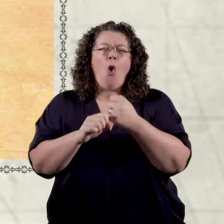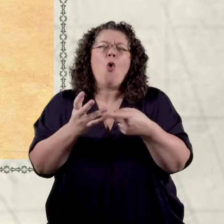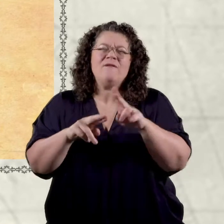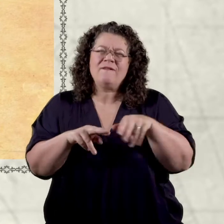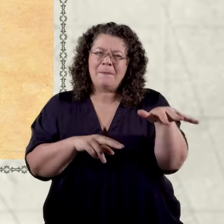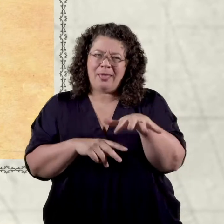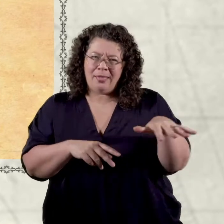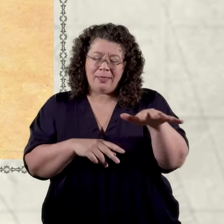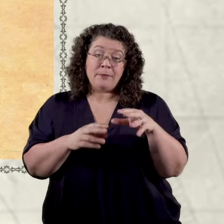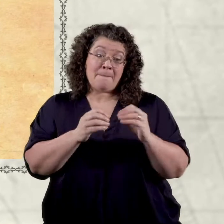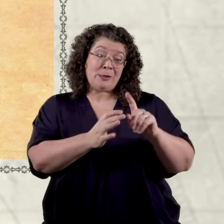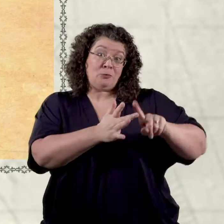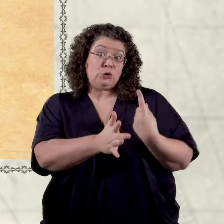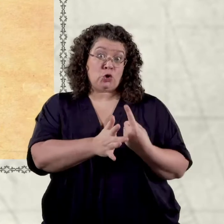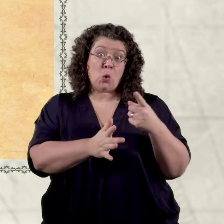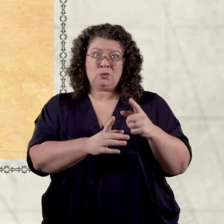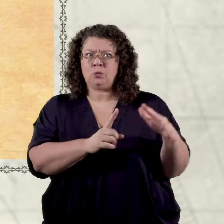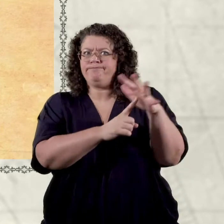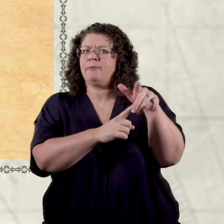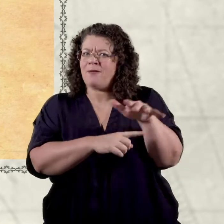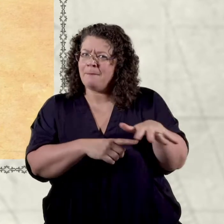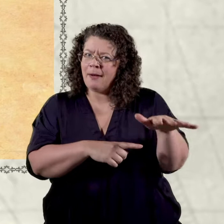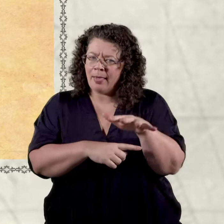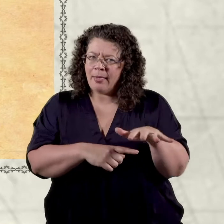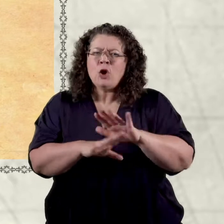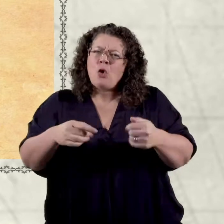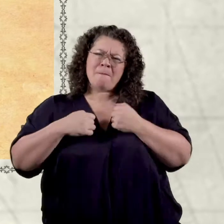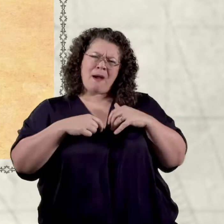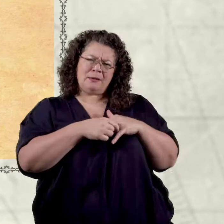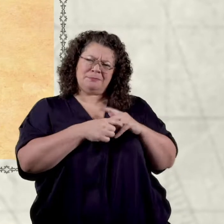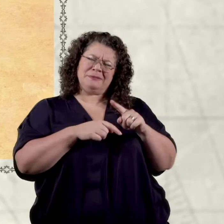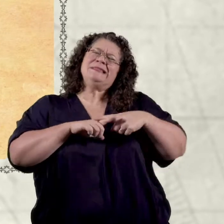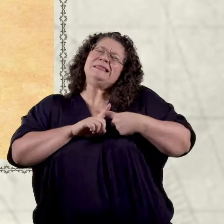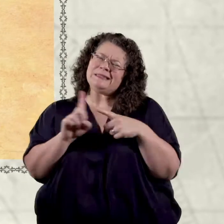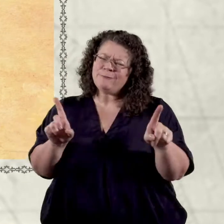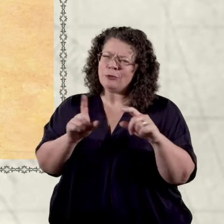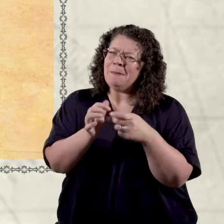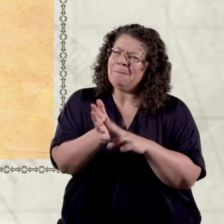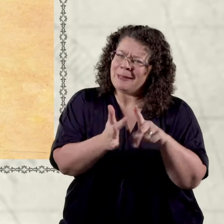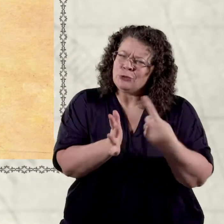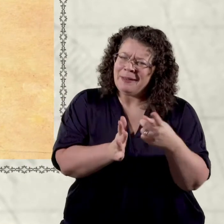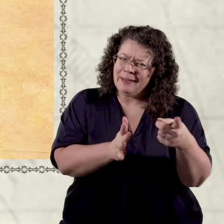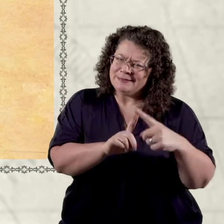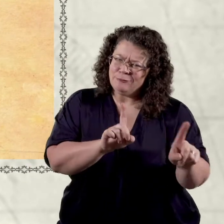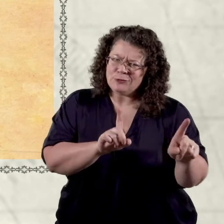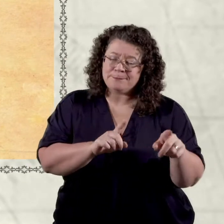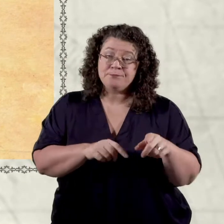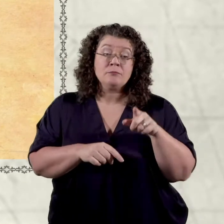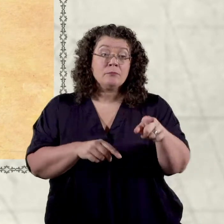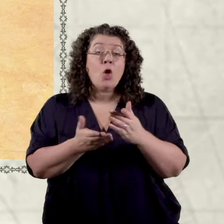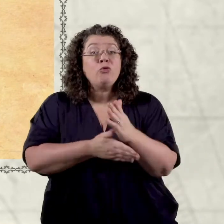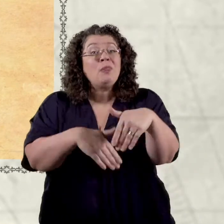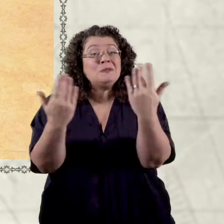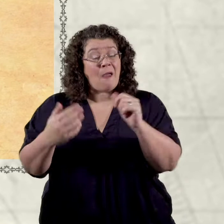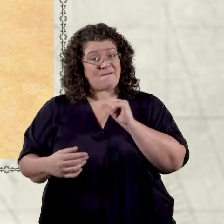of the family. No, not Benjamin, my husband, but another Benjamin. They would farm during the day, but by